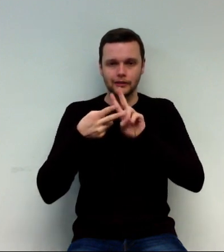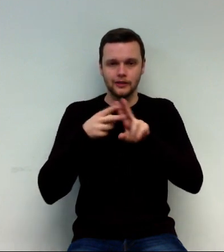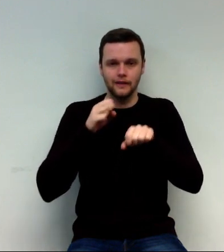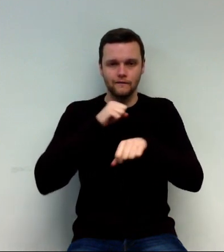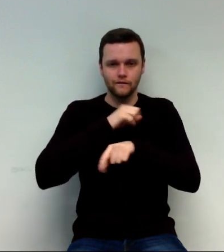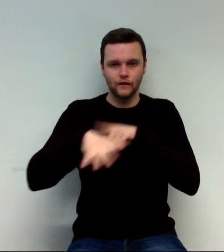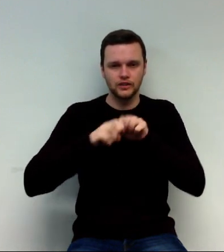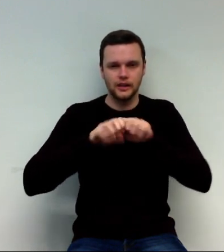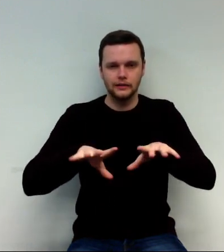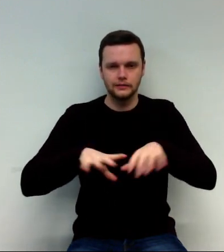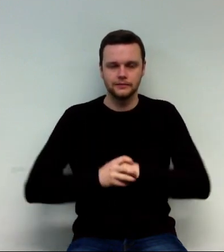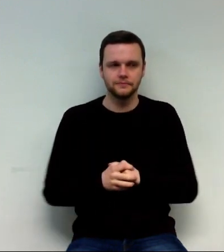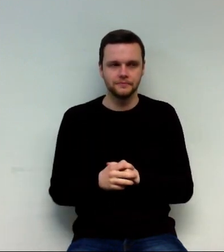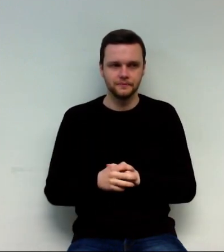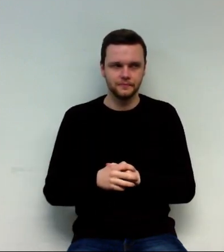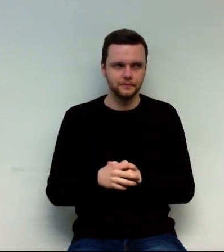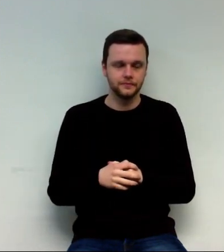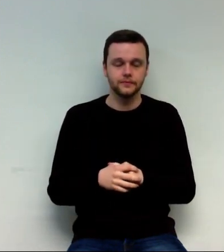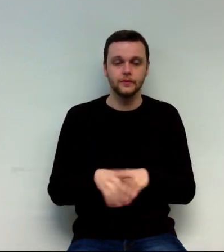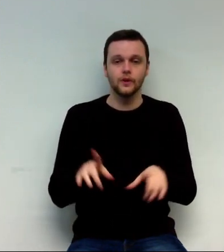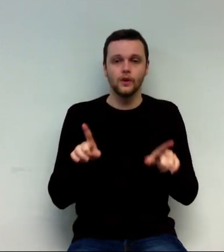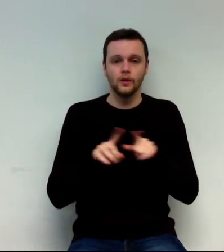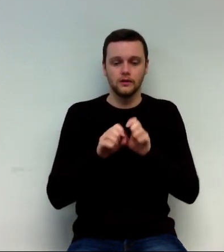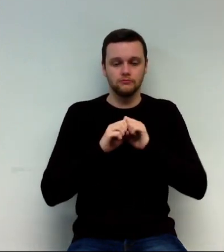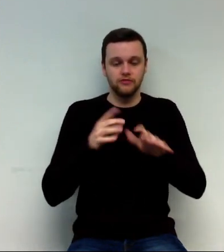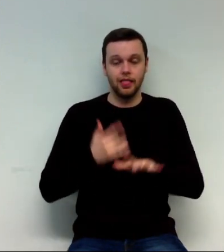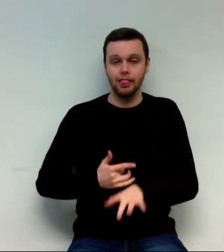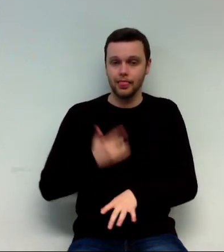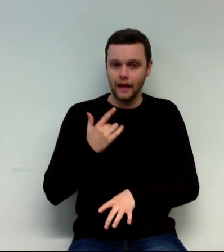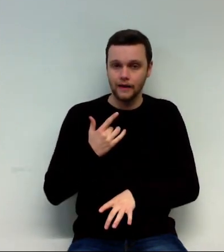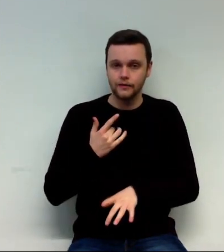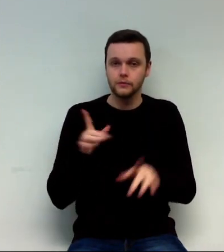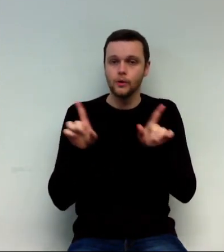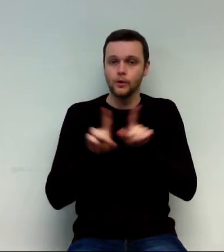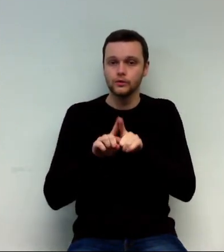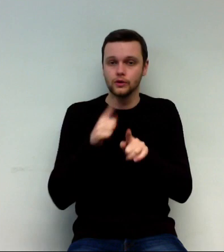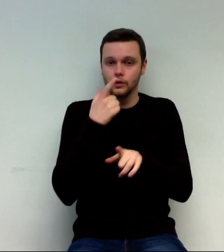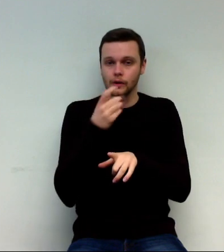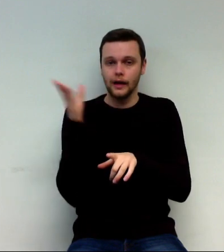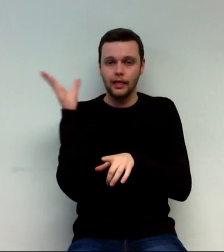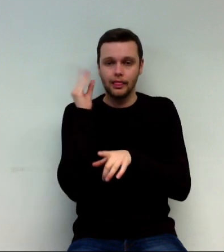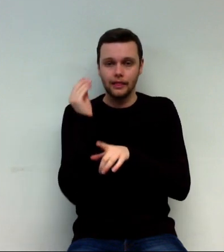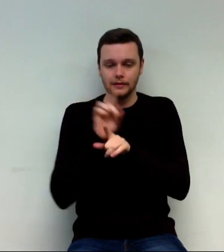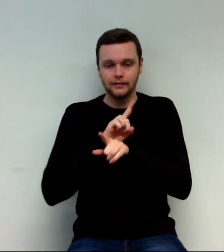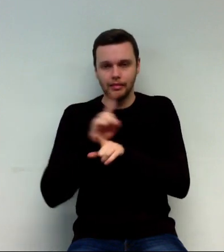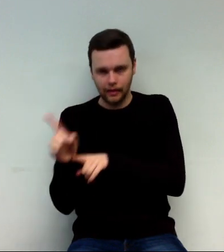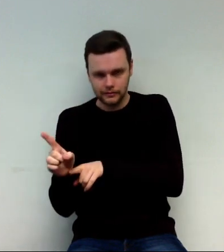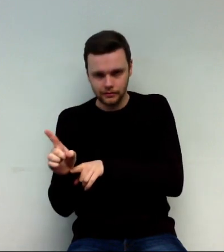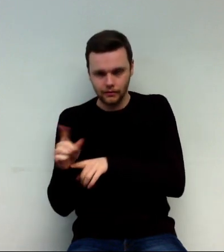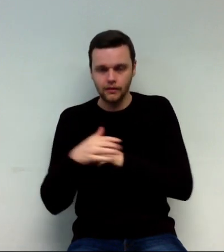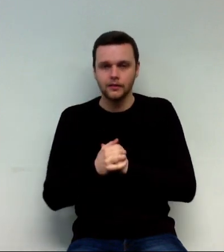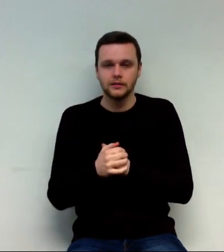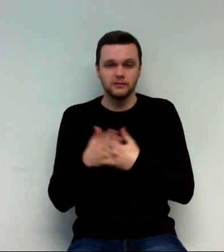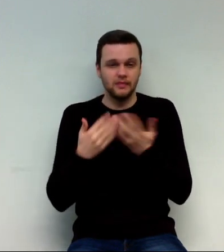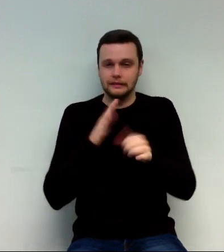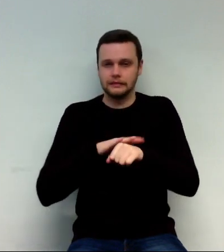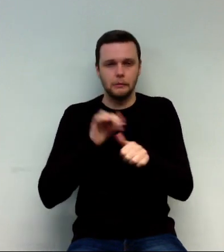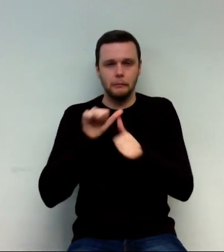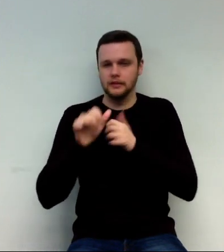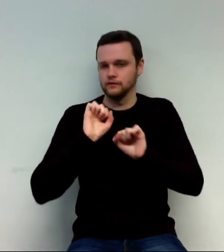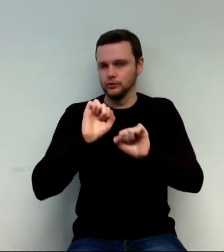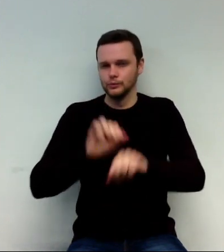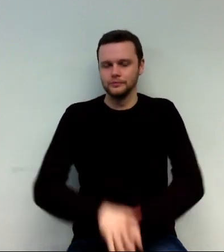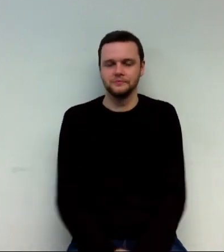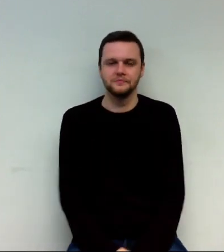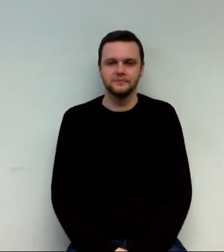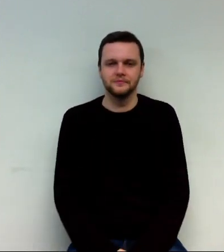EdFringe. And finally, we are broadcasting live, but you do have the ability to listen back to this session at any time that suits you, and